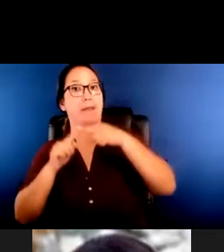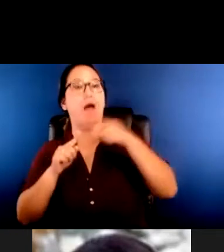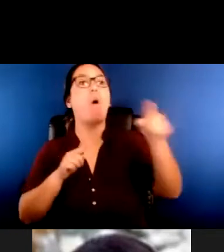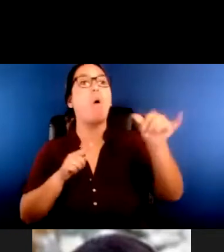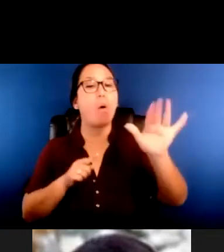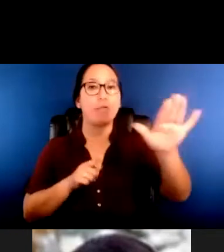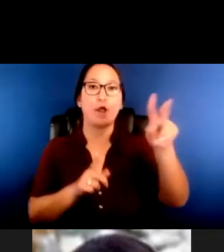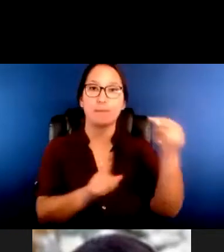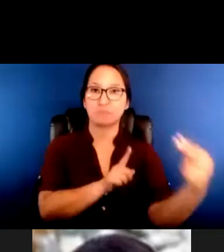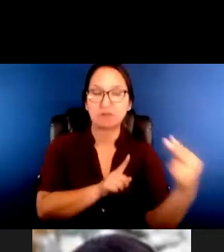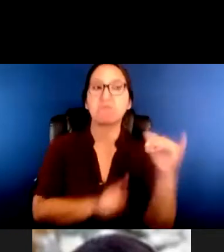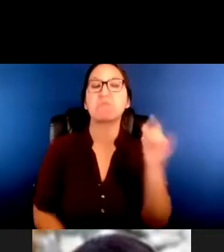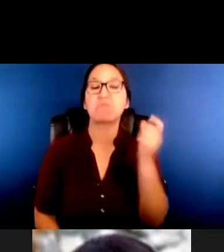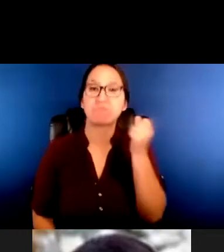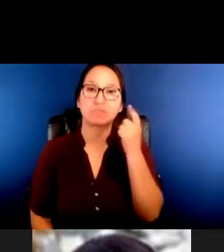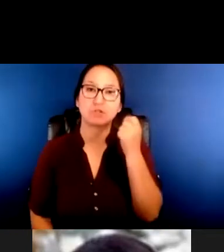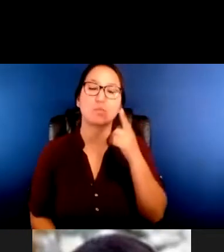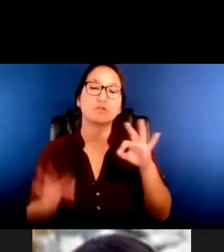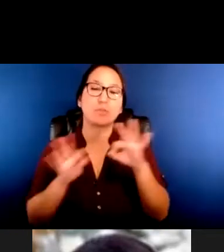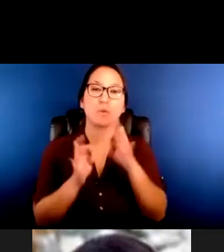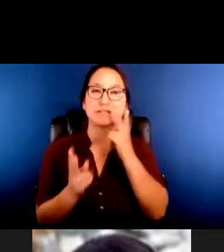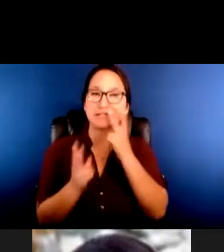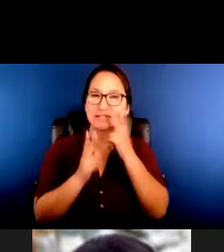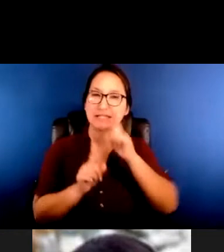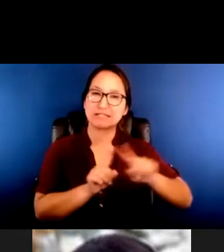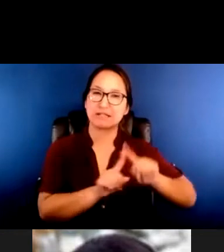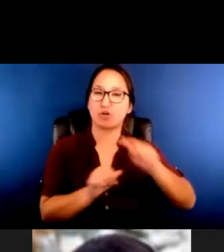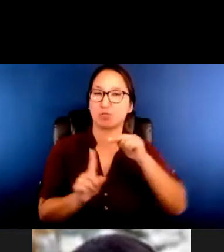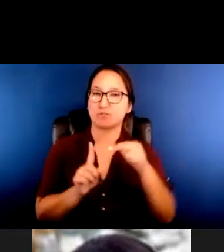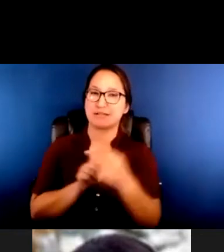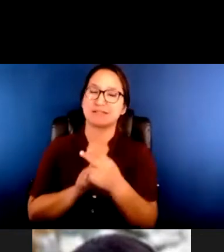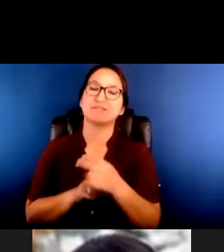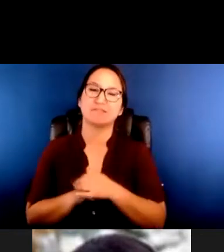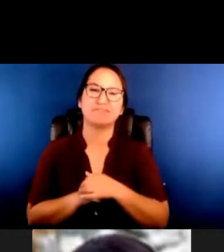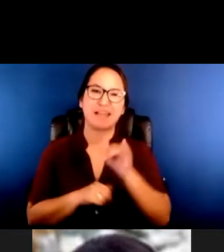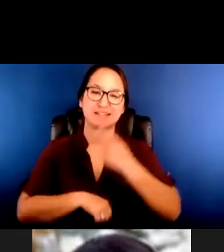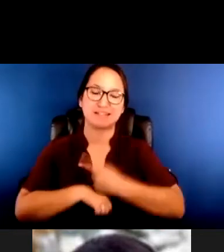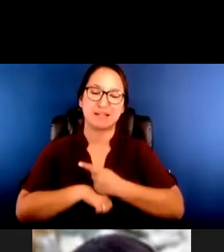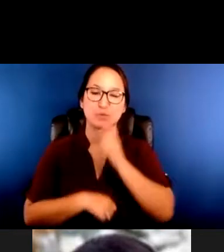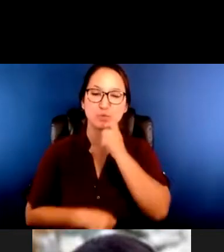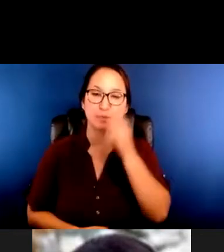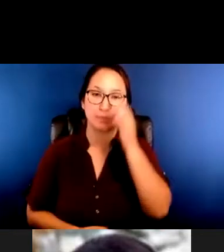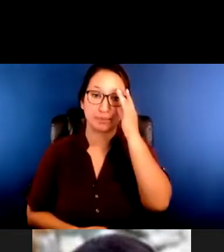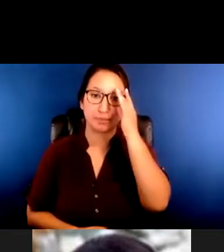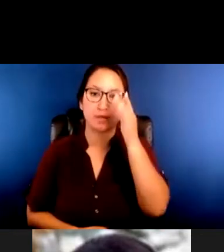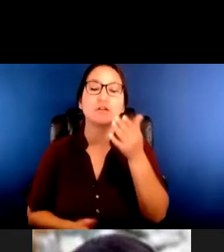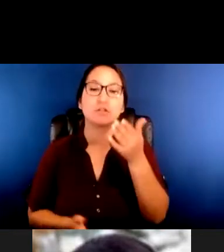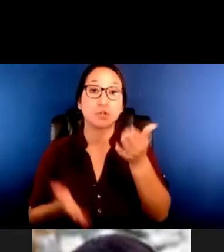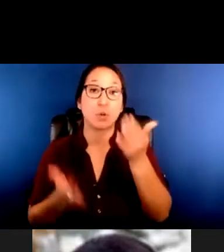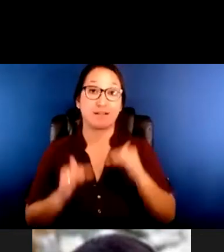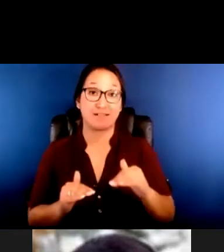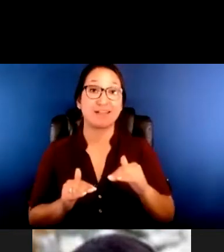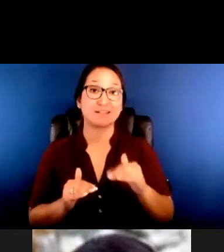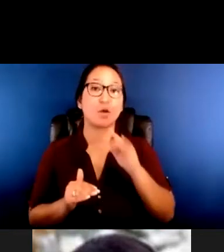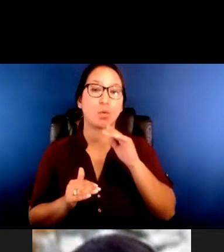that on that day. Thank you. And so the next steps in January, we're going to give some planning time to